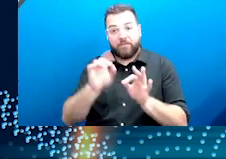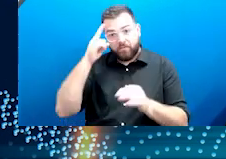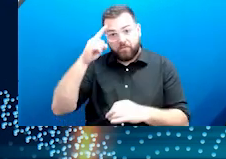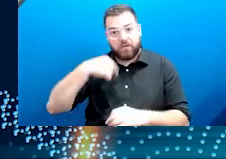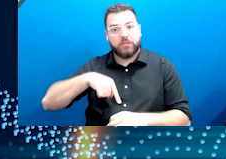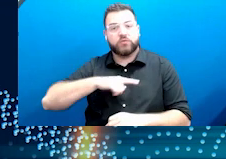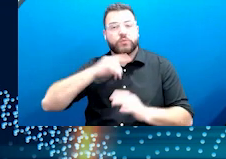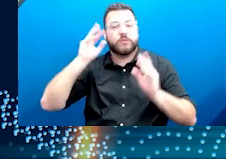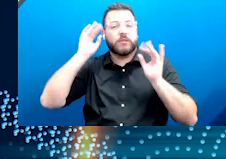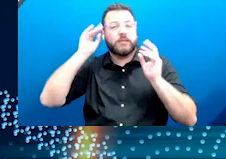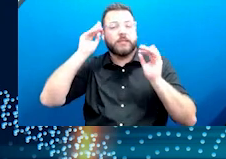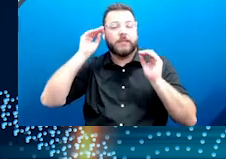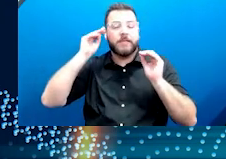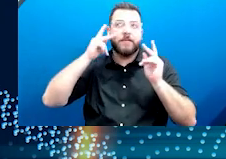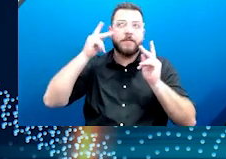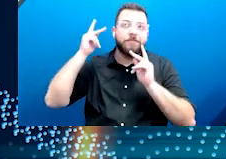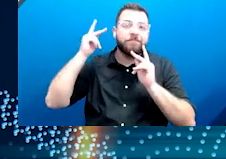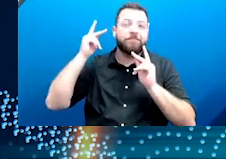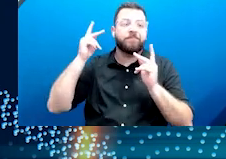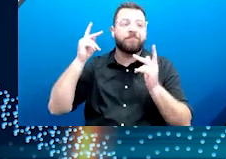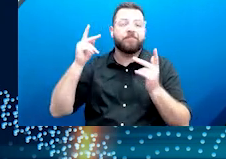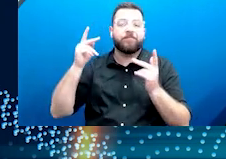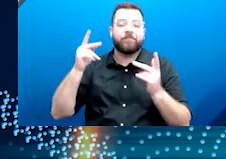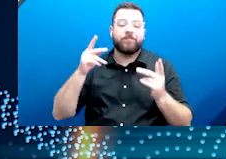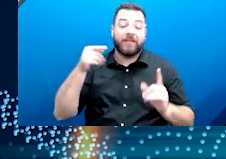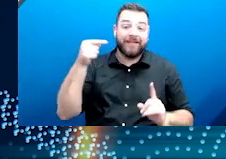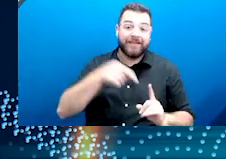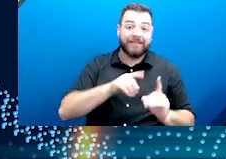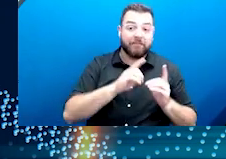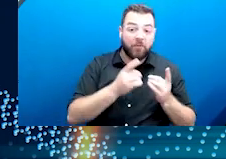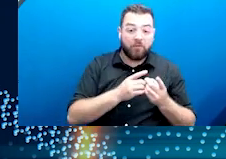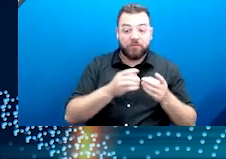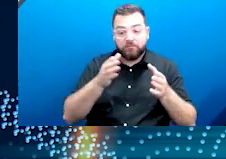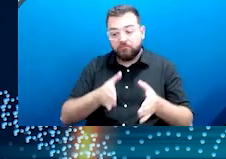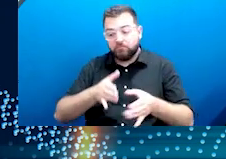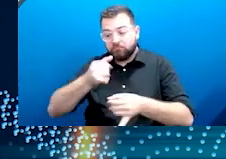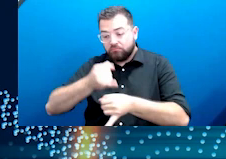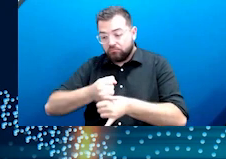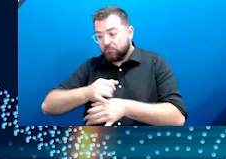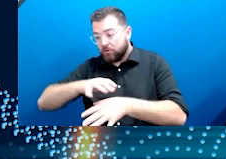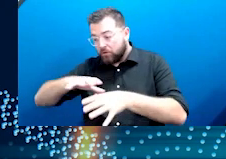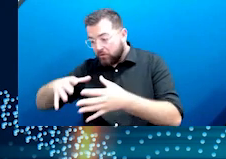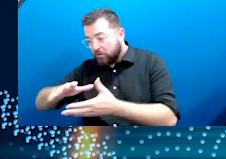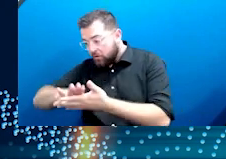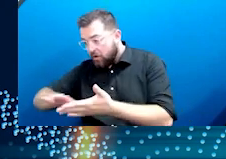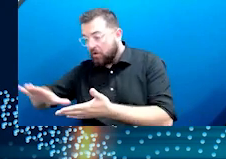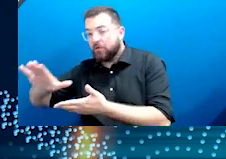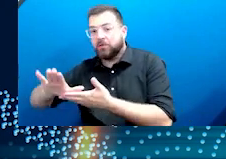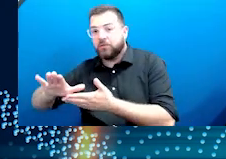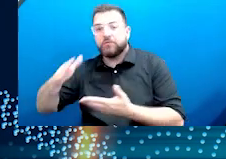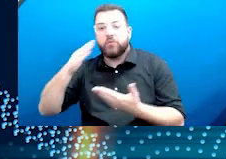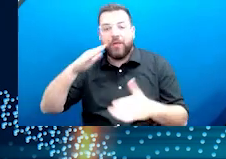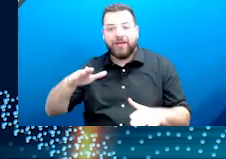on as individuals, as departments, as an institution, as a college here. First, AI is